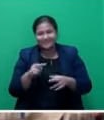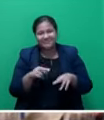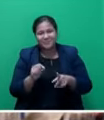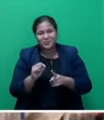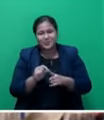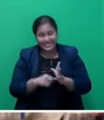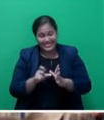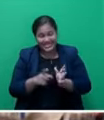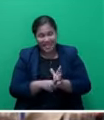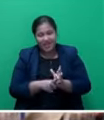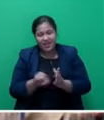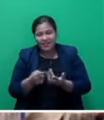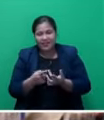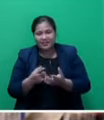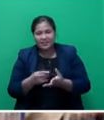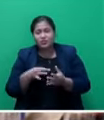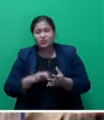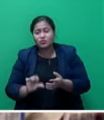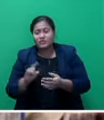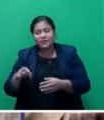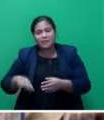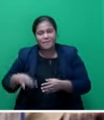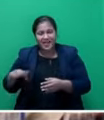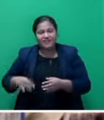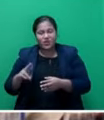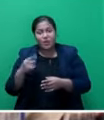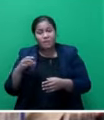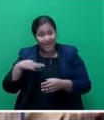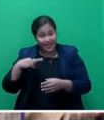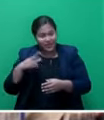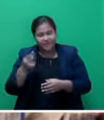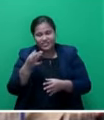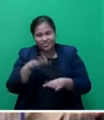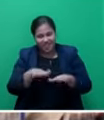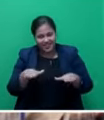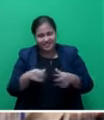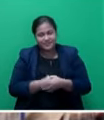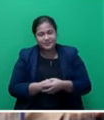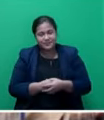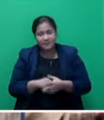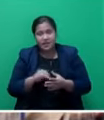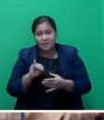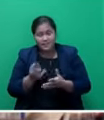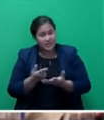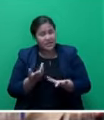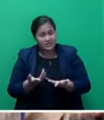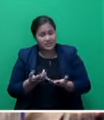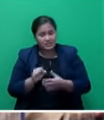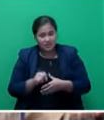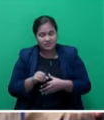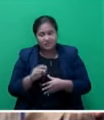entity to invest its funds for the benefit of these child beneficiaries. Mr. Speaker, sir, it is apparent that the